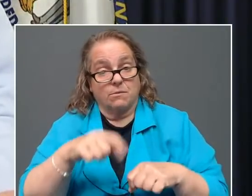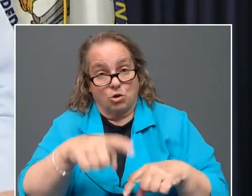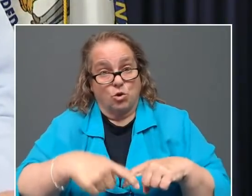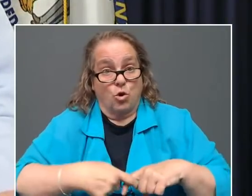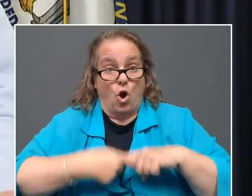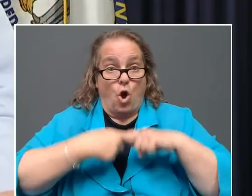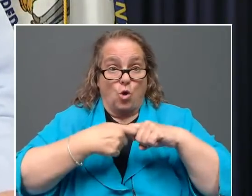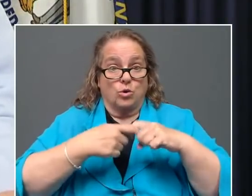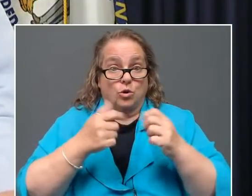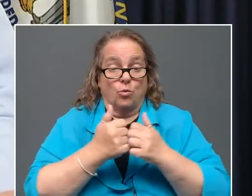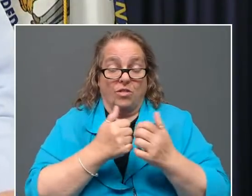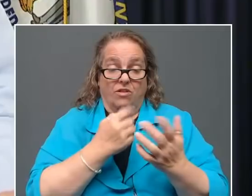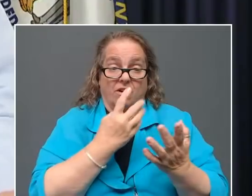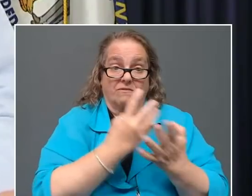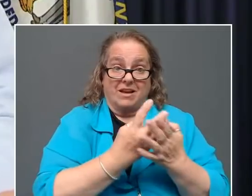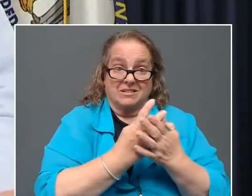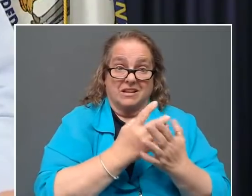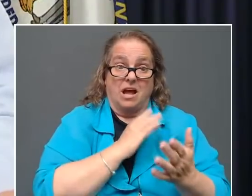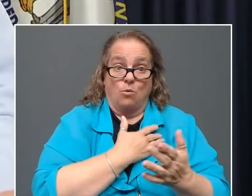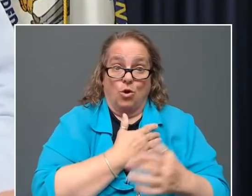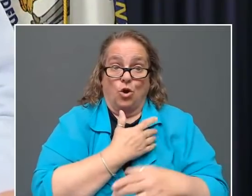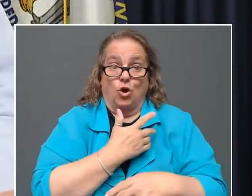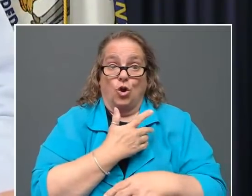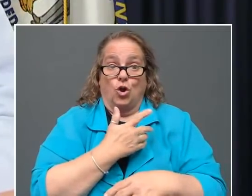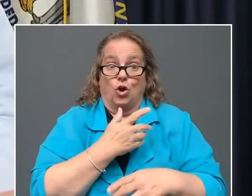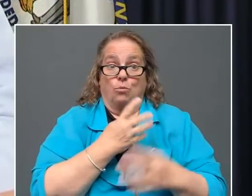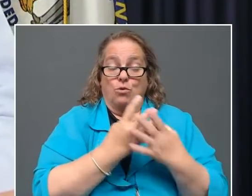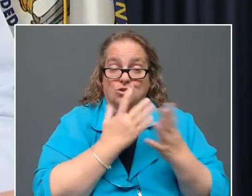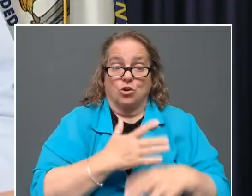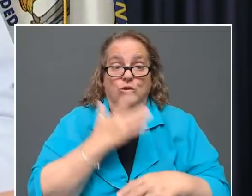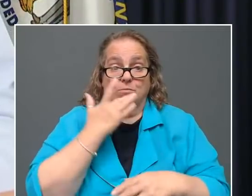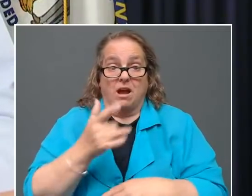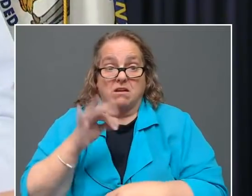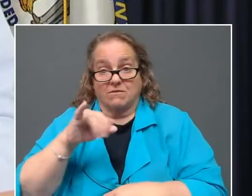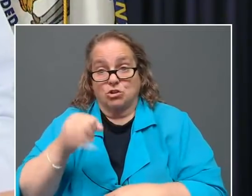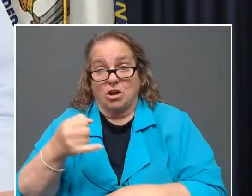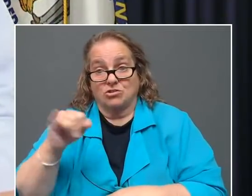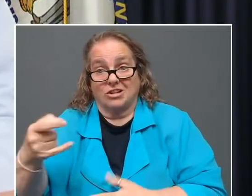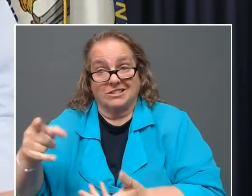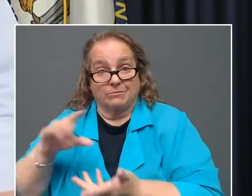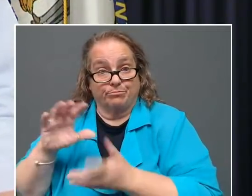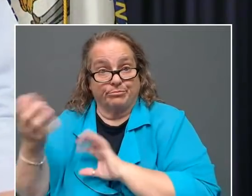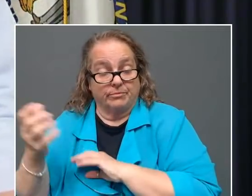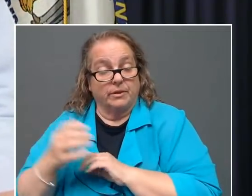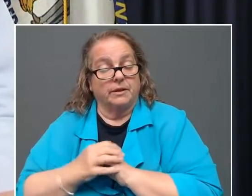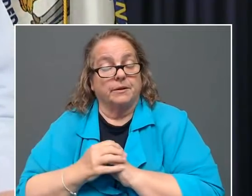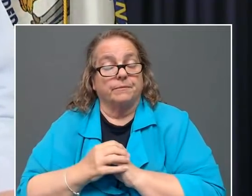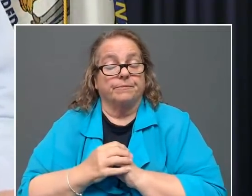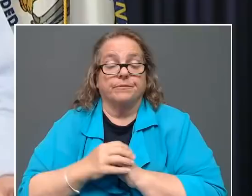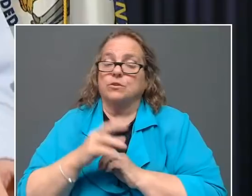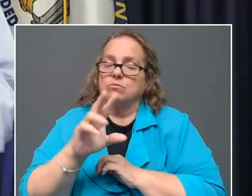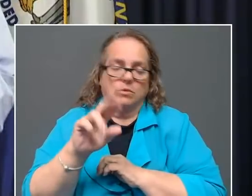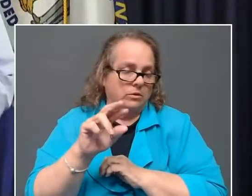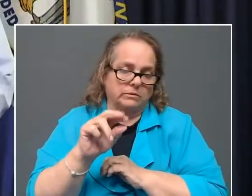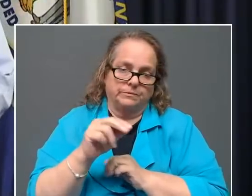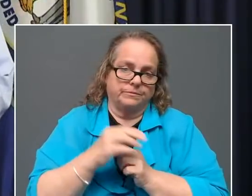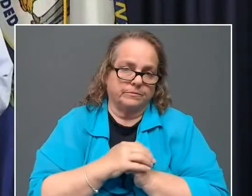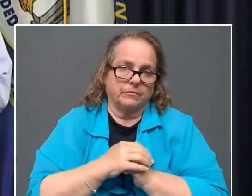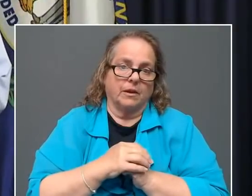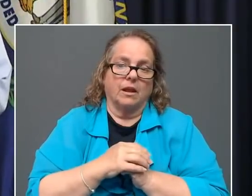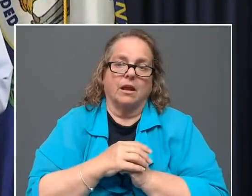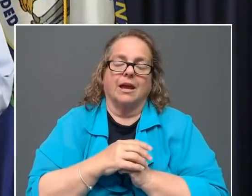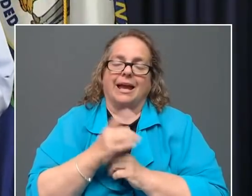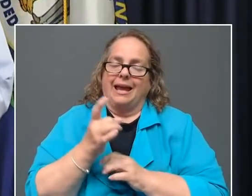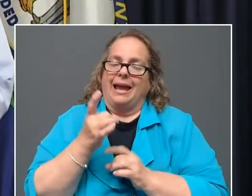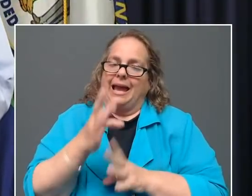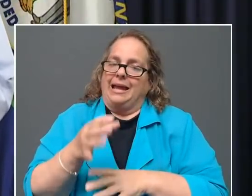inmates because of that foul-up? No. So the foul up, and I hate that it happened, was not a